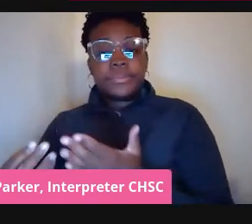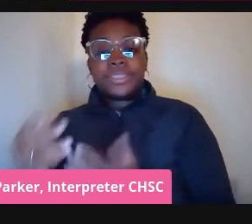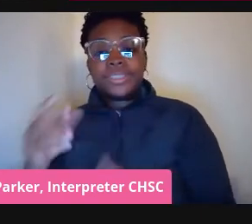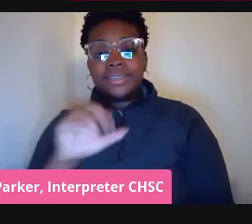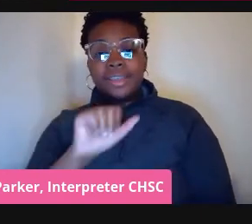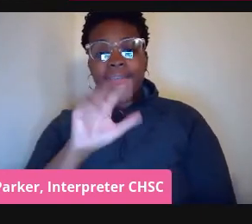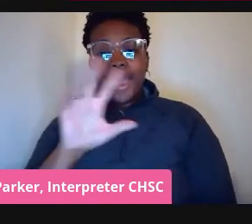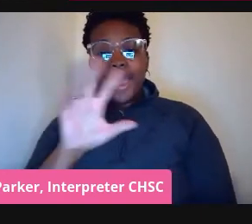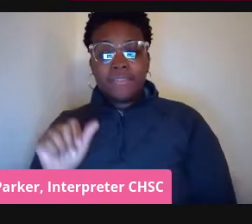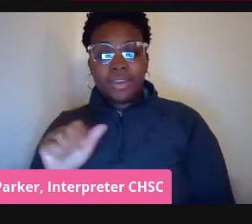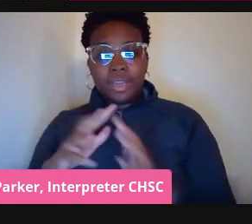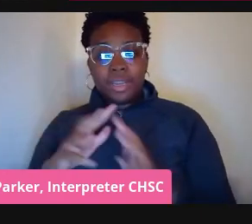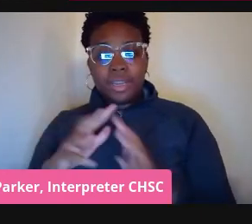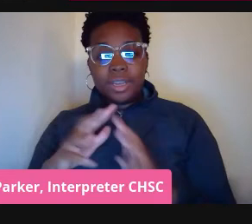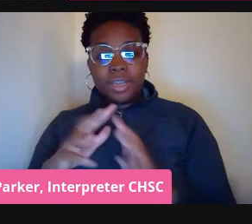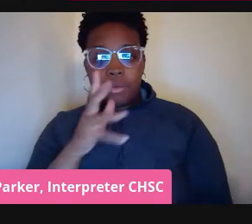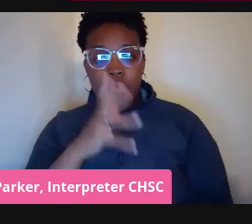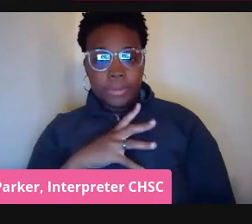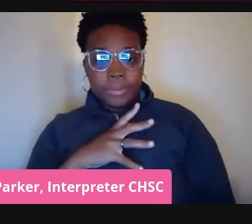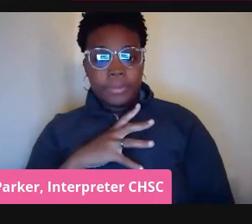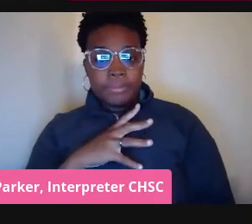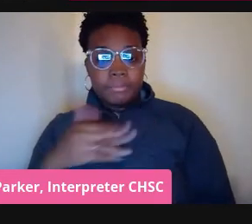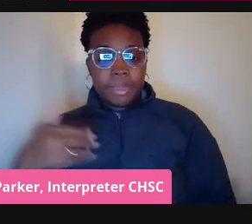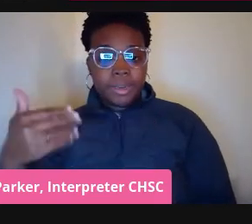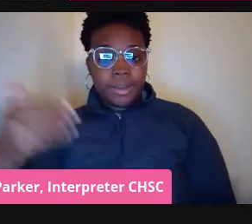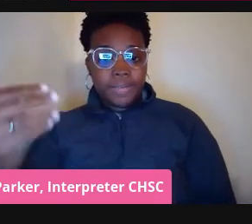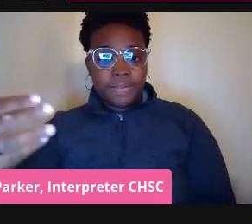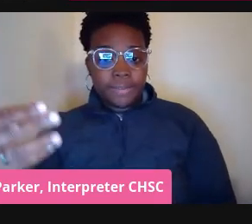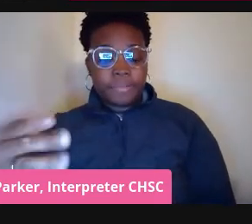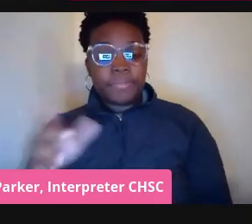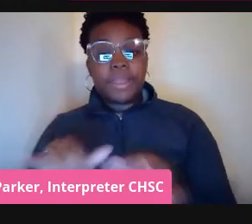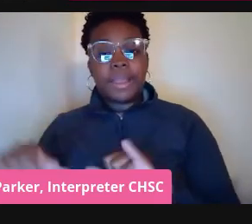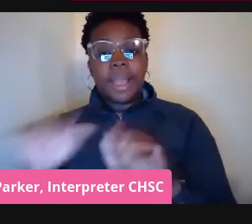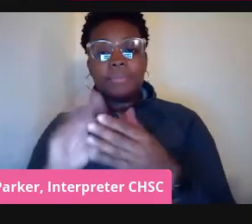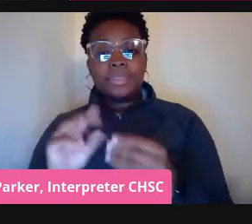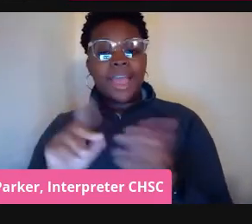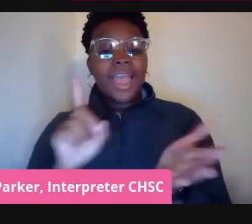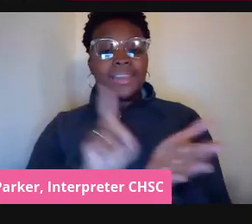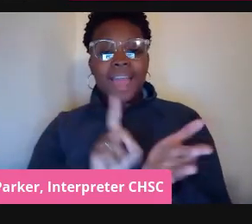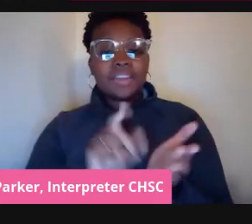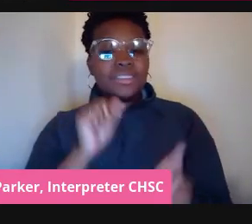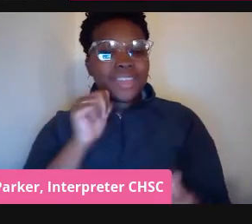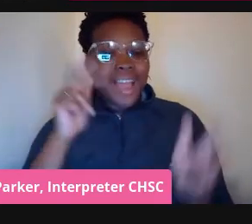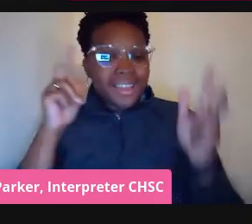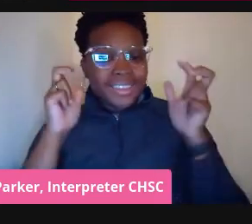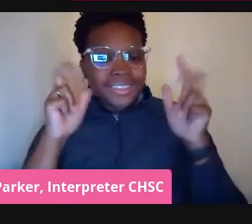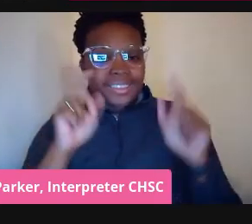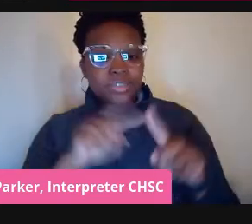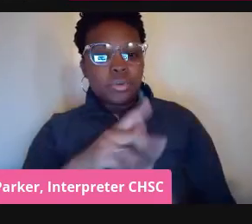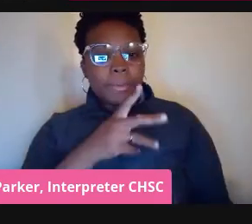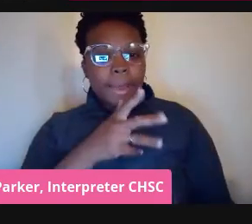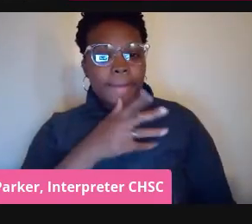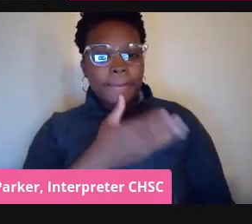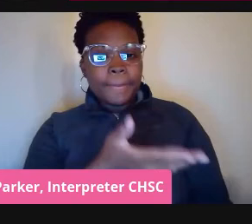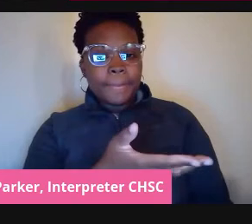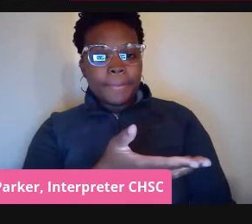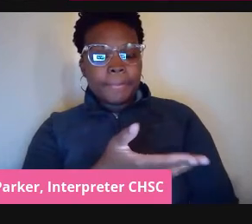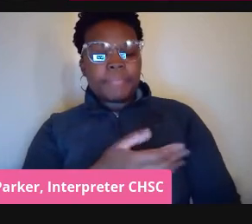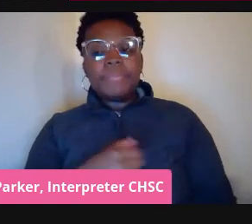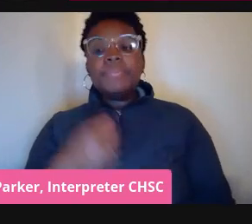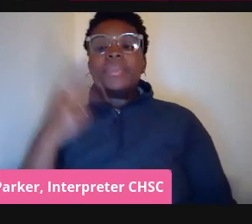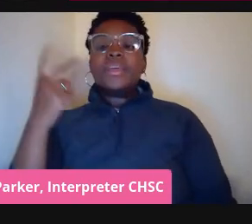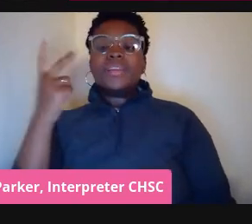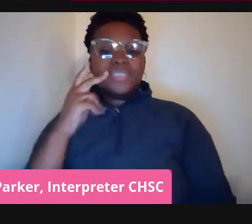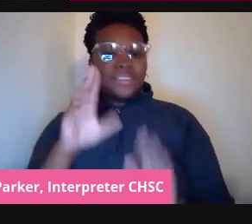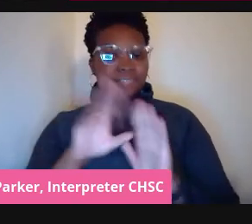a common thing that's been said is that the doctors aren't listening to the mothers. I've seen some videos that